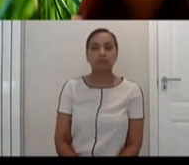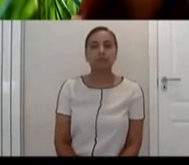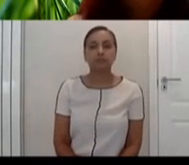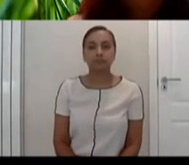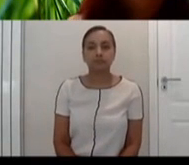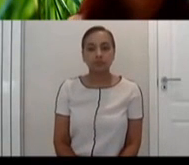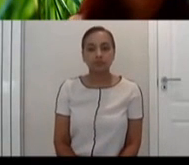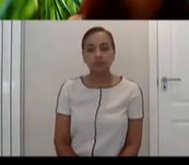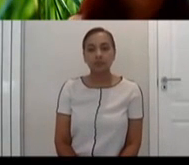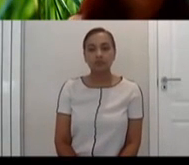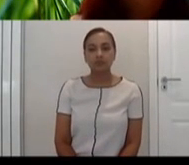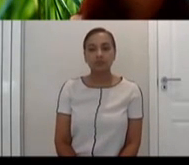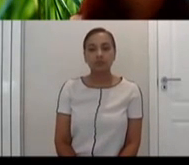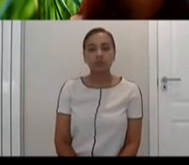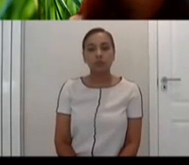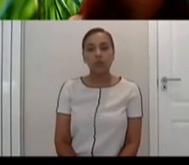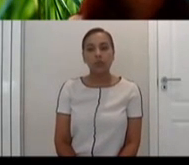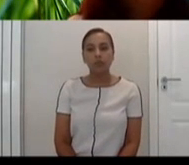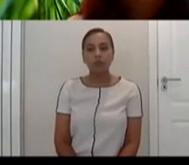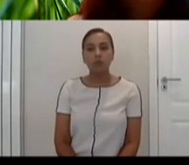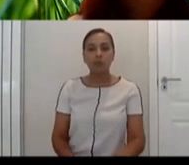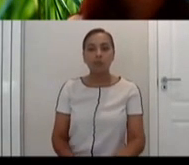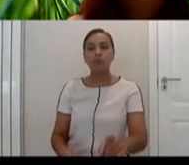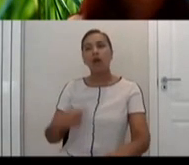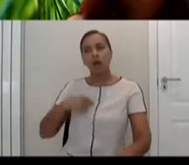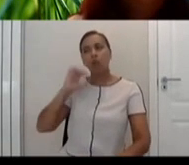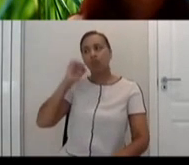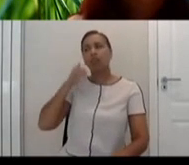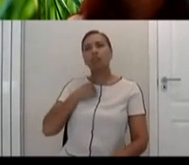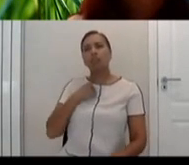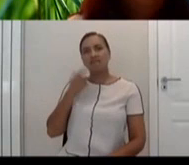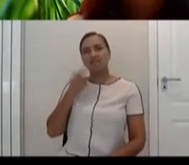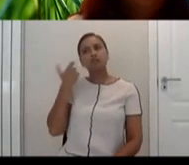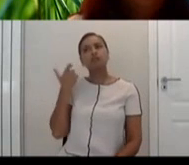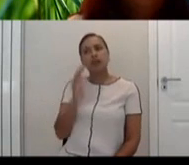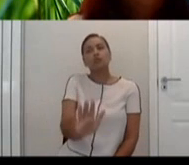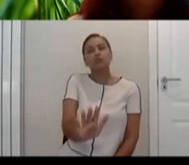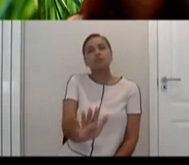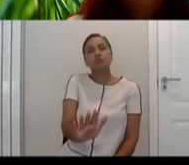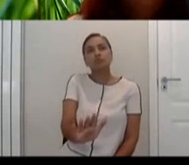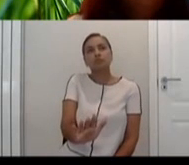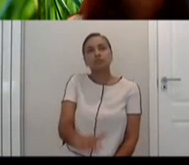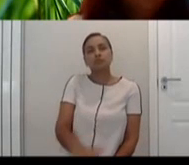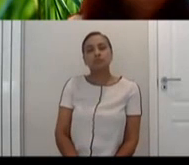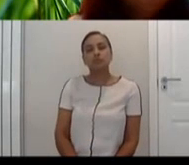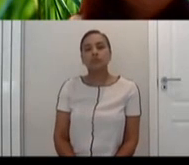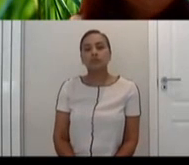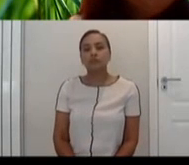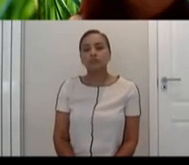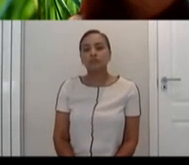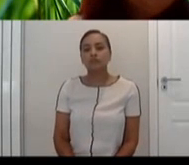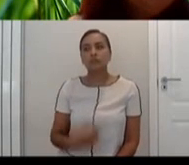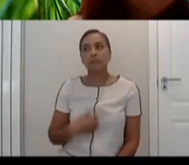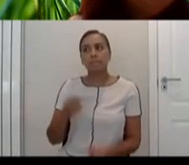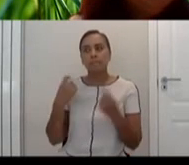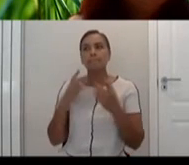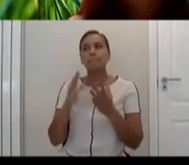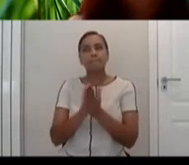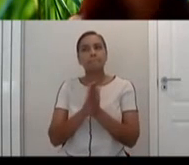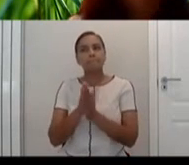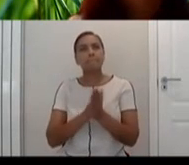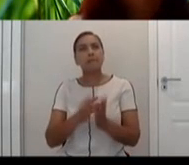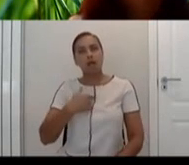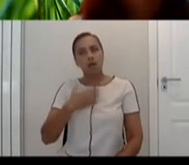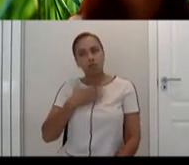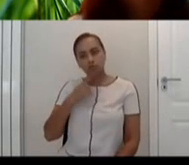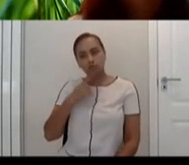just you know, go away and check that out. However, I would also like to say that